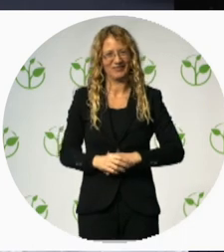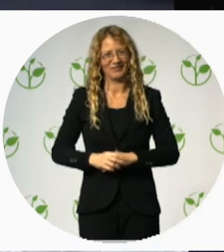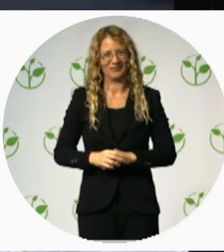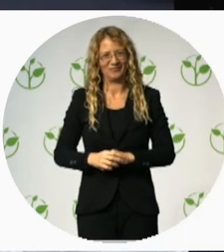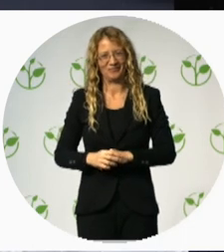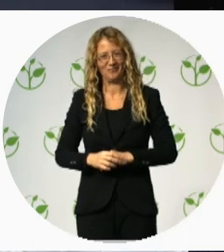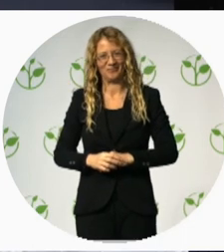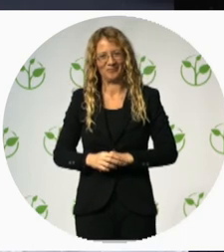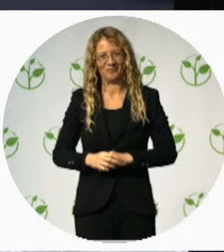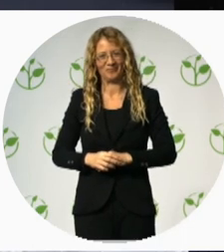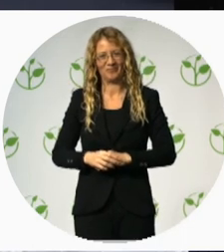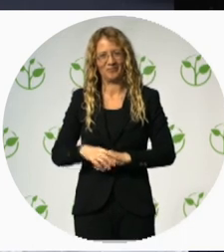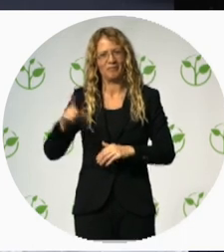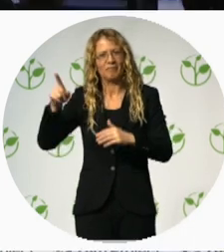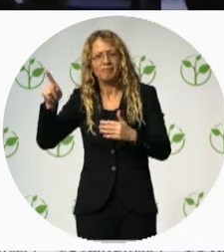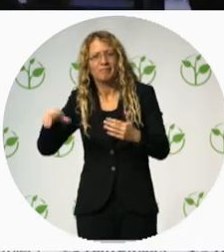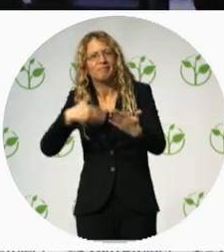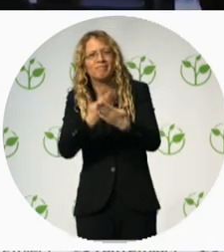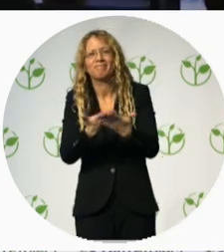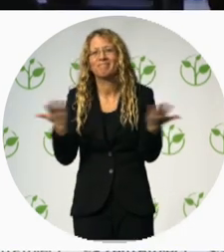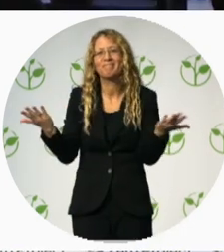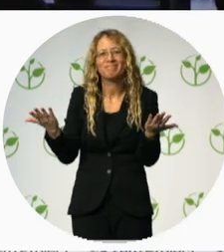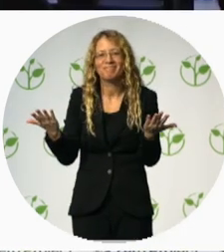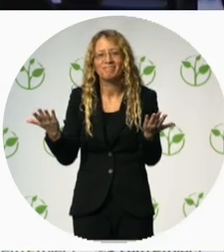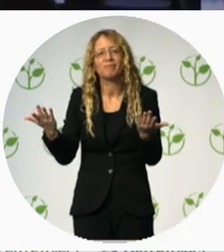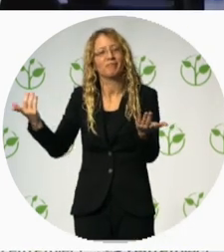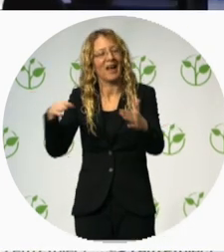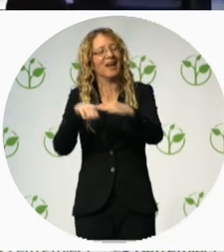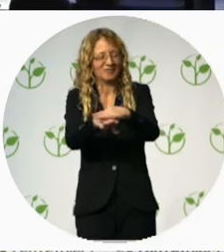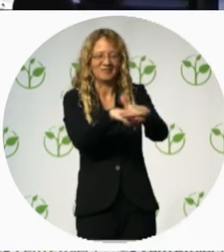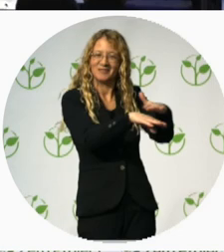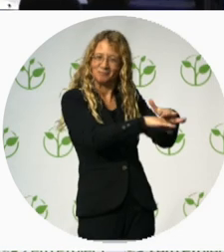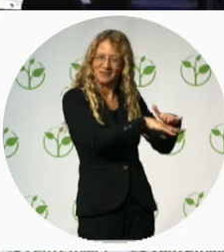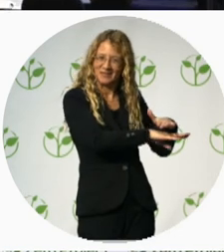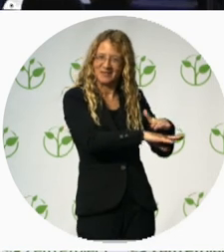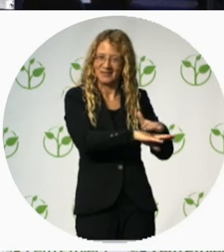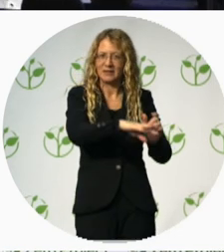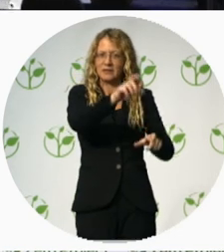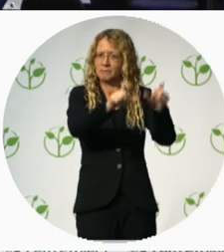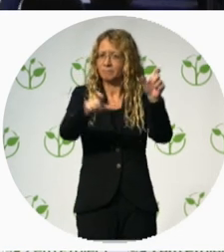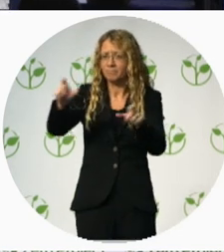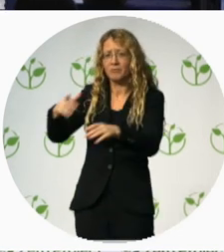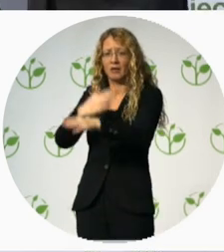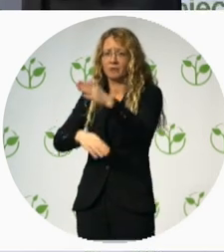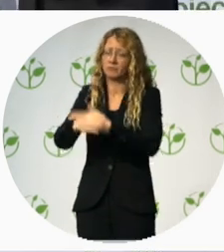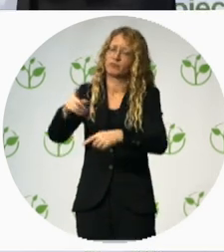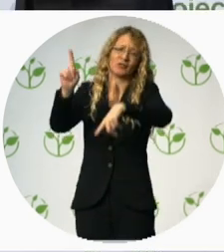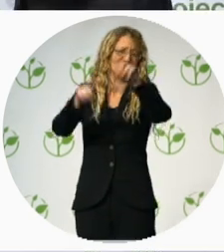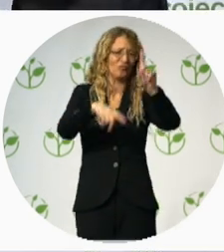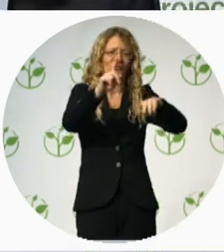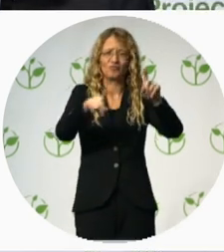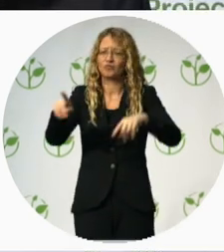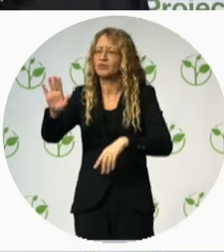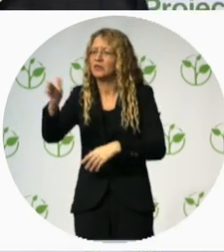accessible travel solutions and leisure excursions for people with various disabilities tailored to their individual needs. It